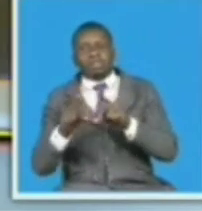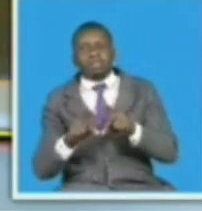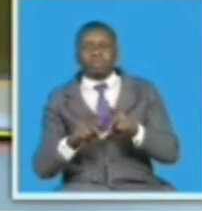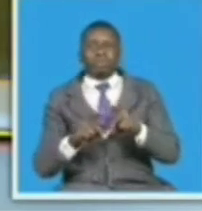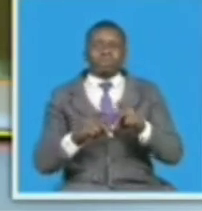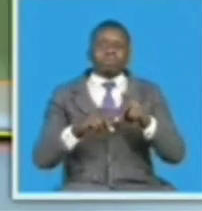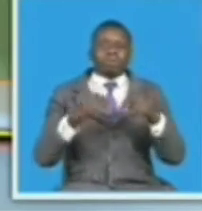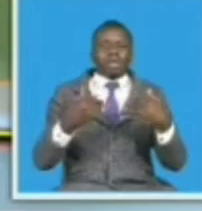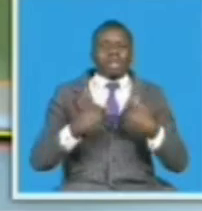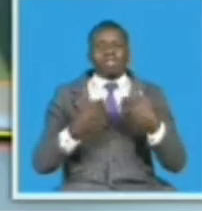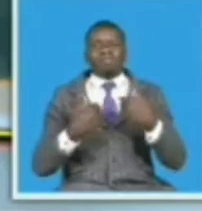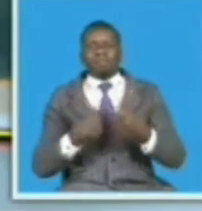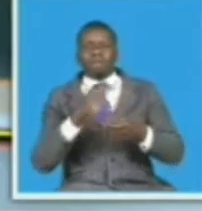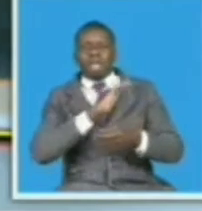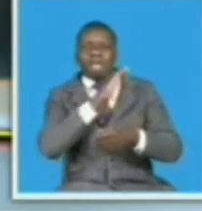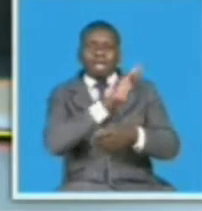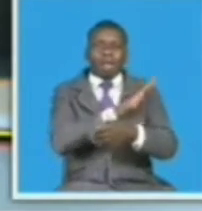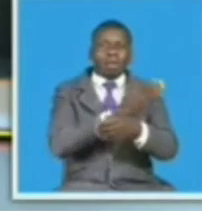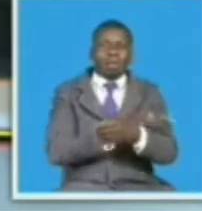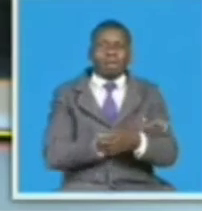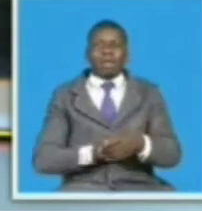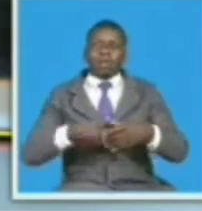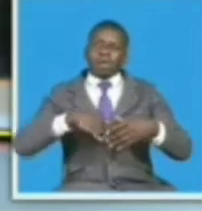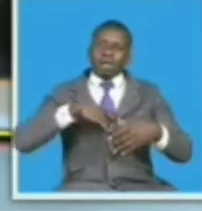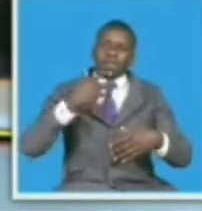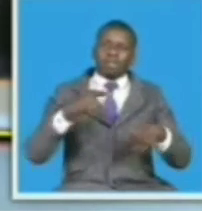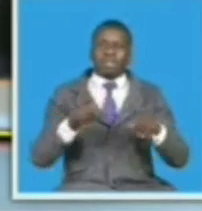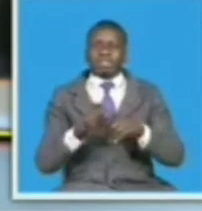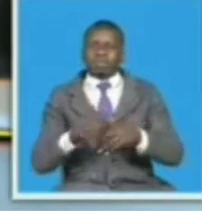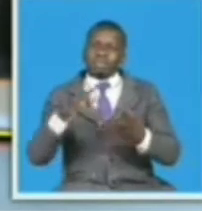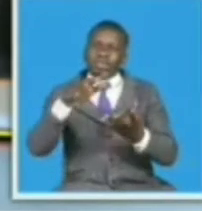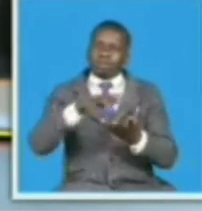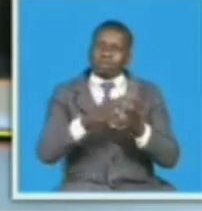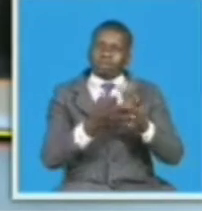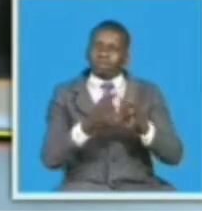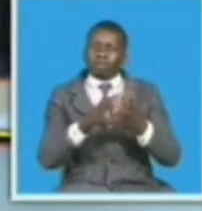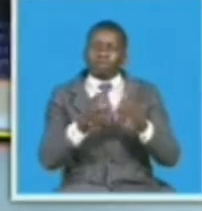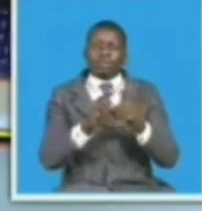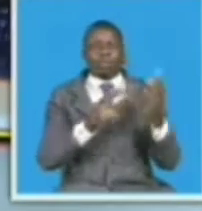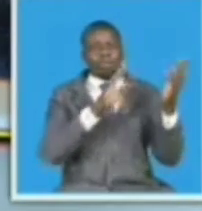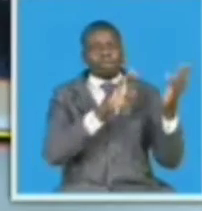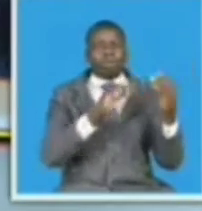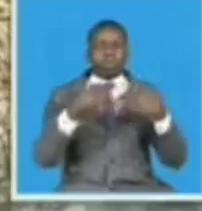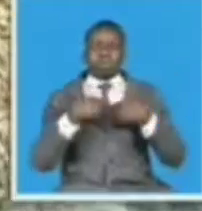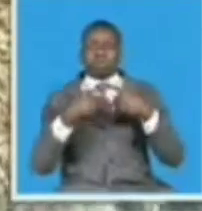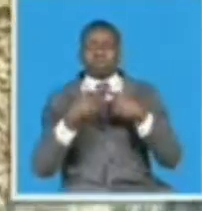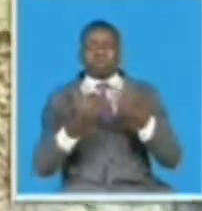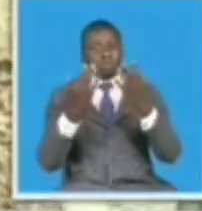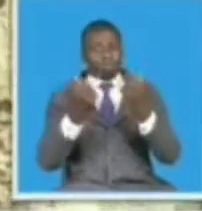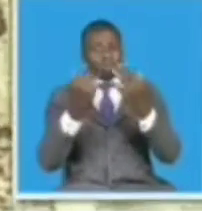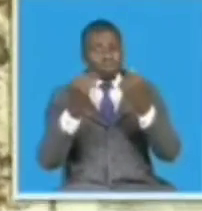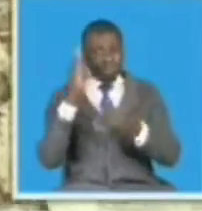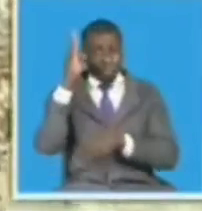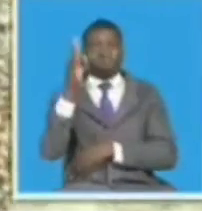feelings to gather strength and light and courage by becoming acquainted with one's hopes and aspirations.